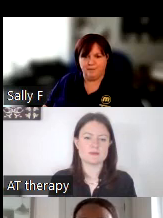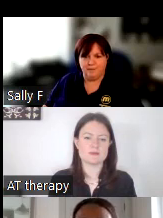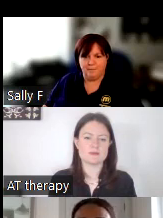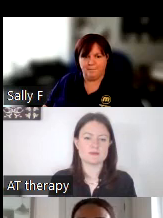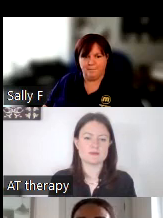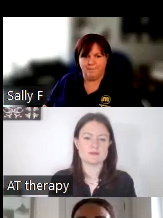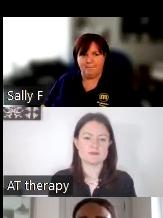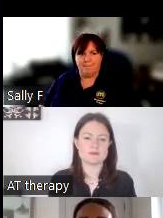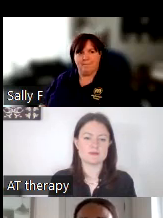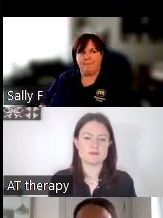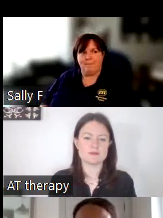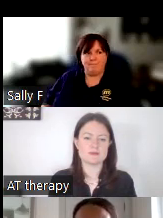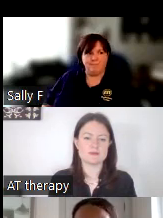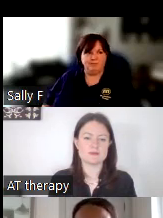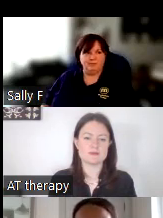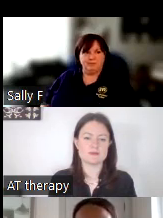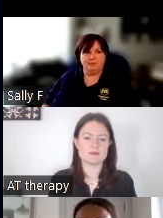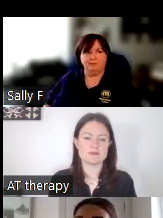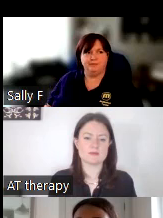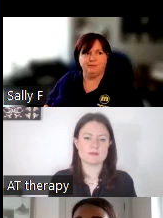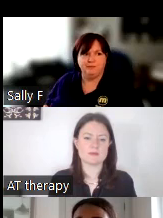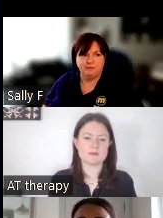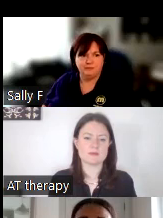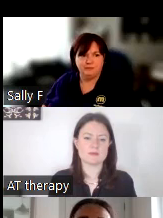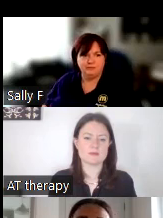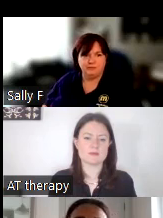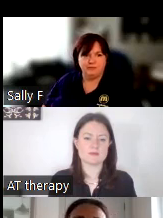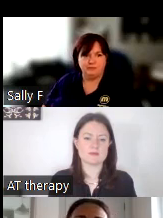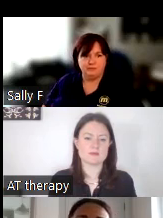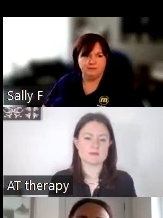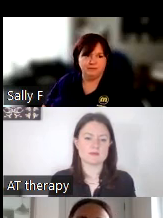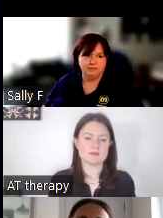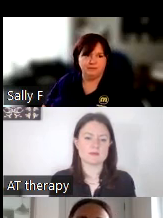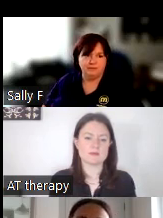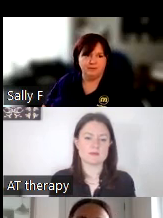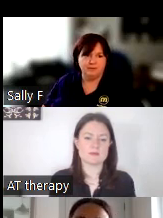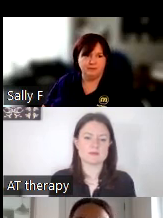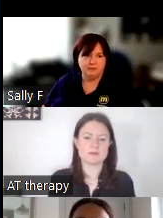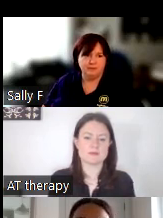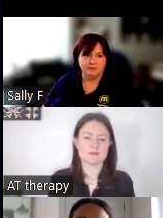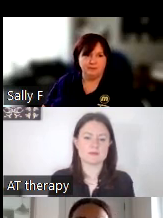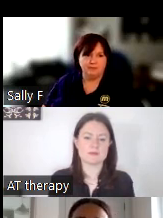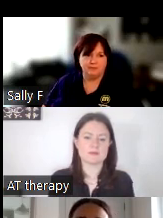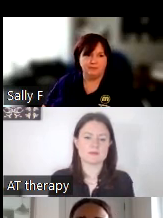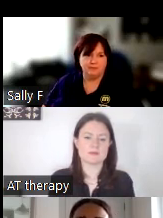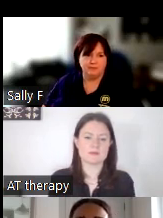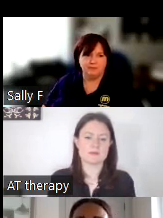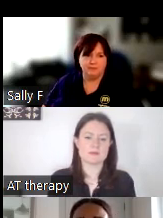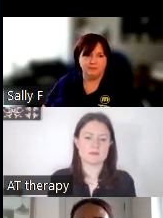birth if they had a known diagnosis of, say, Down syndrome, for example, or it may be just after